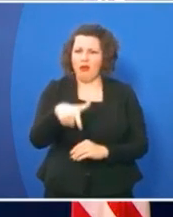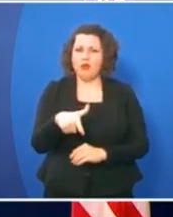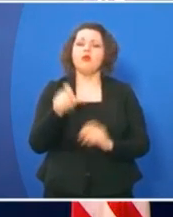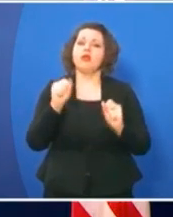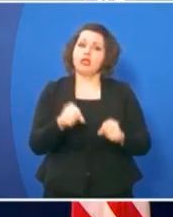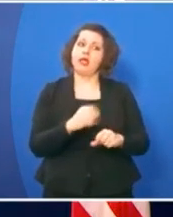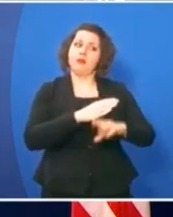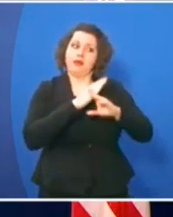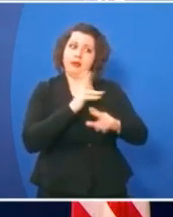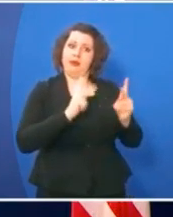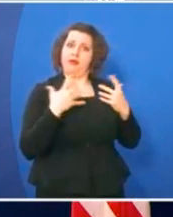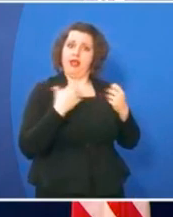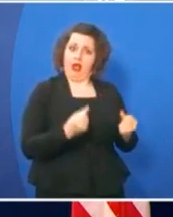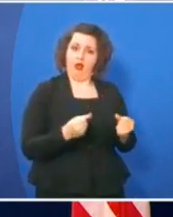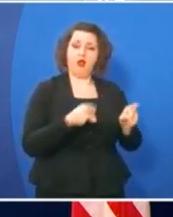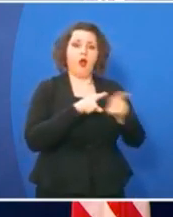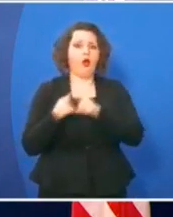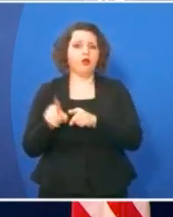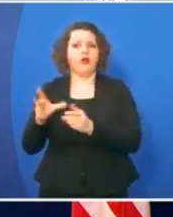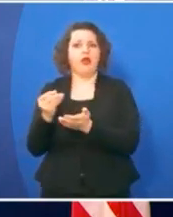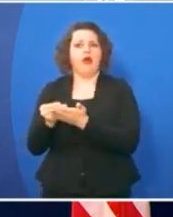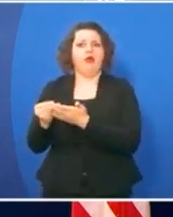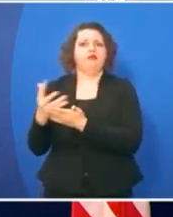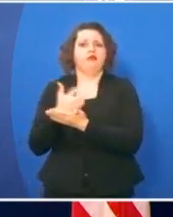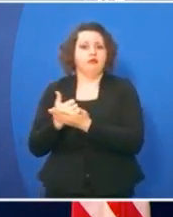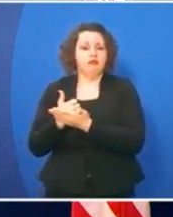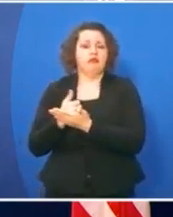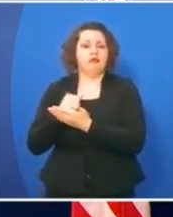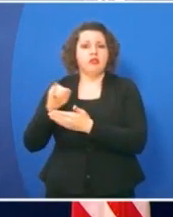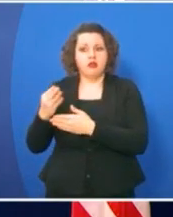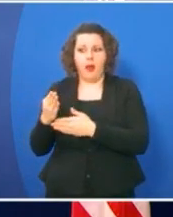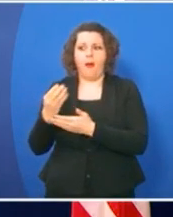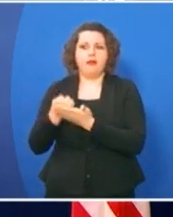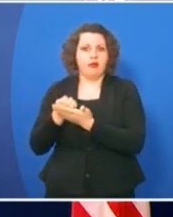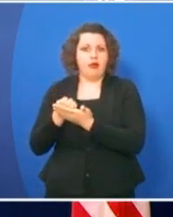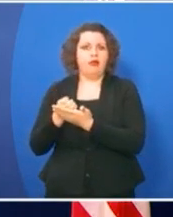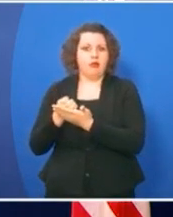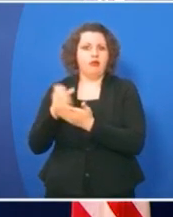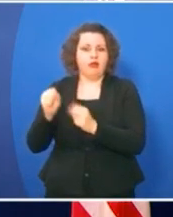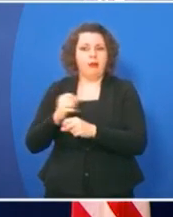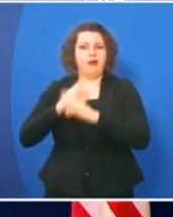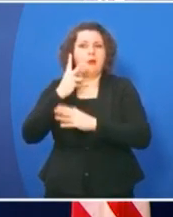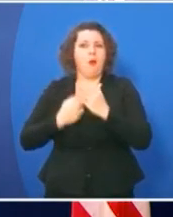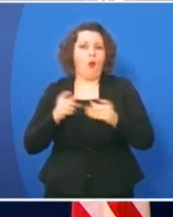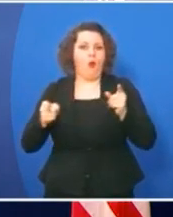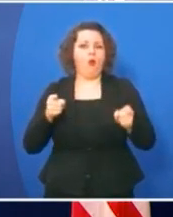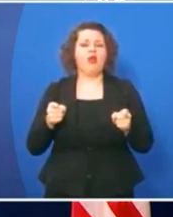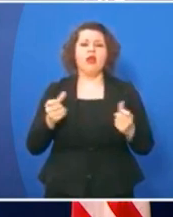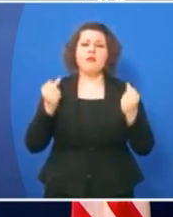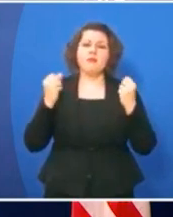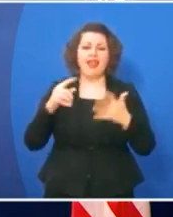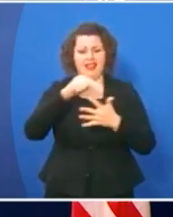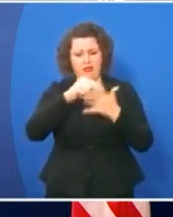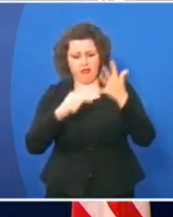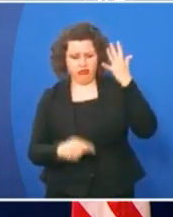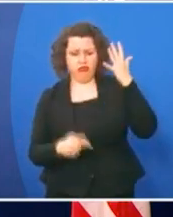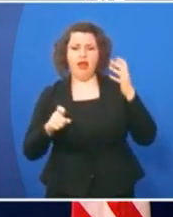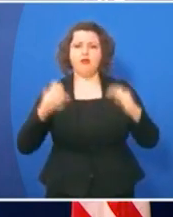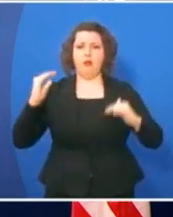Iowans as well as their livelihoods and the health of our economy. And there are so many other factors that we have to balance